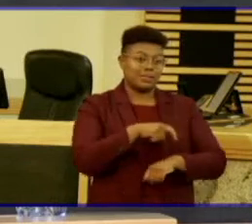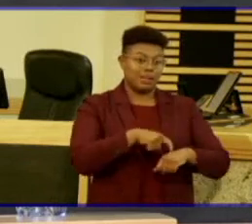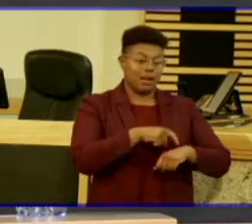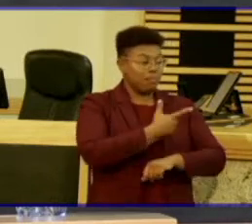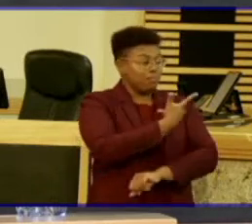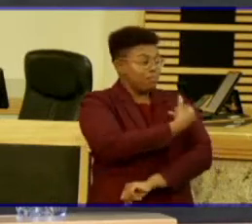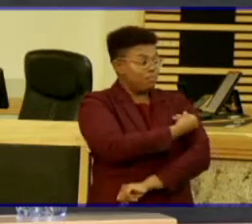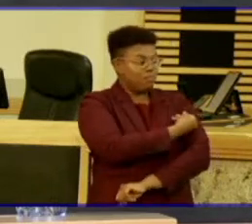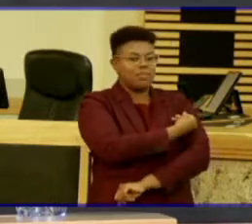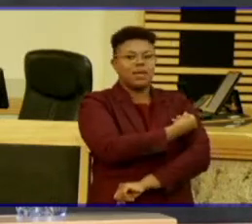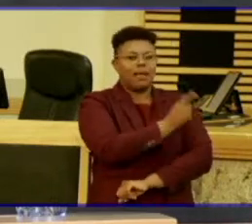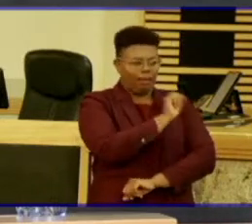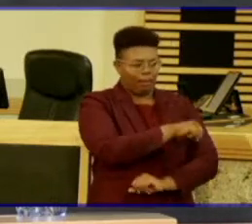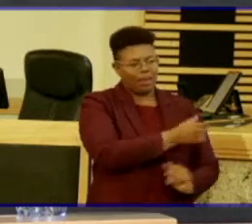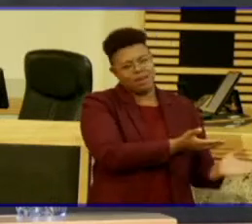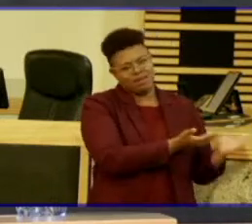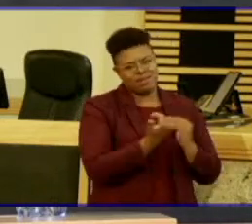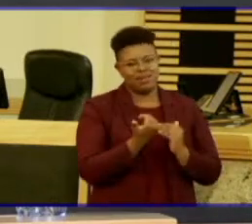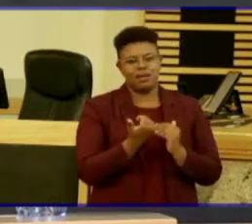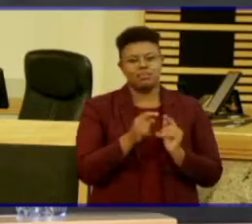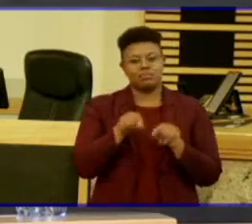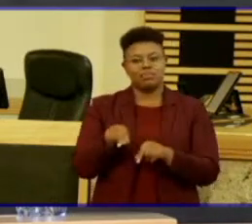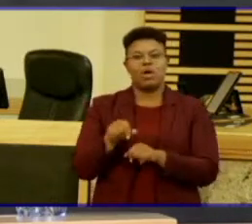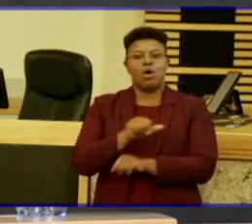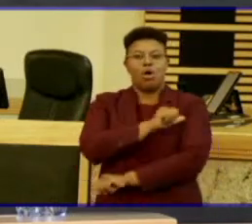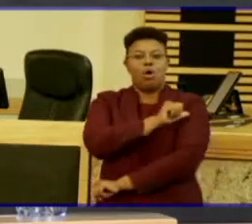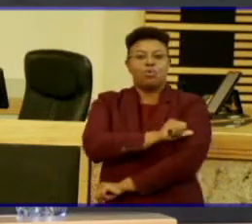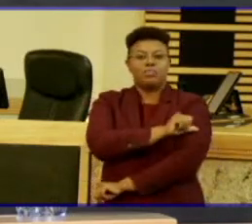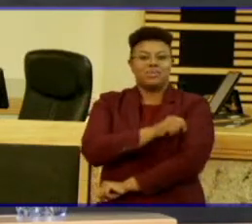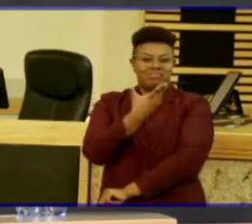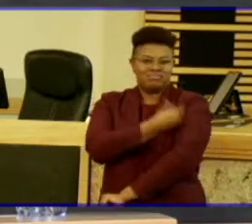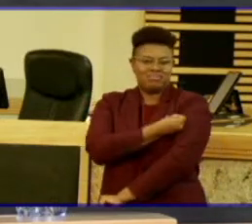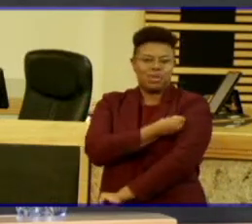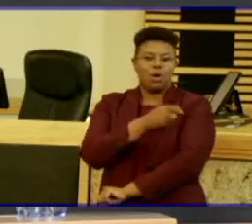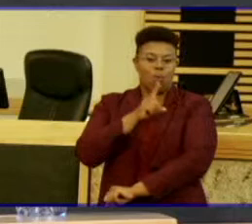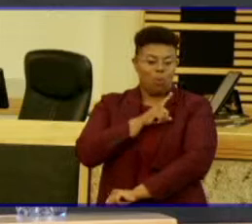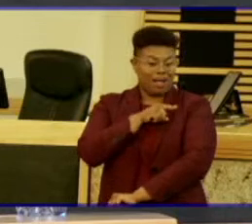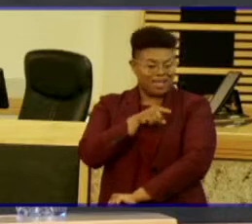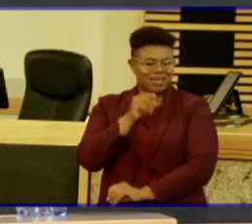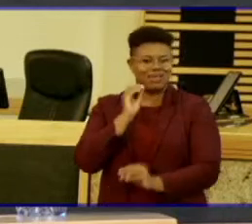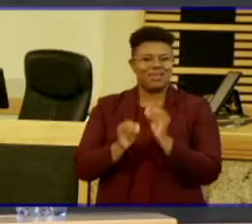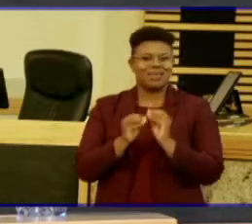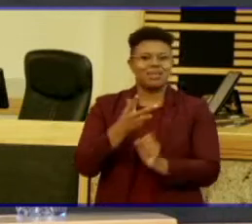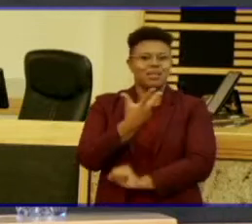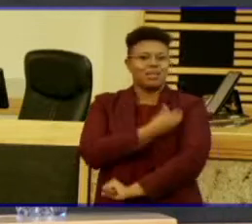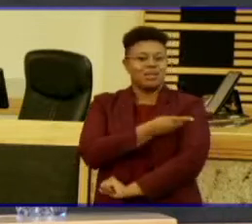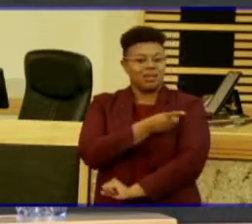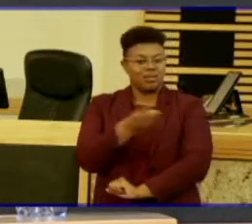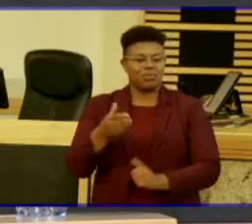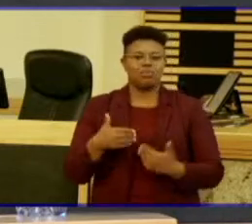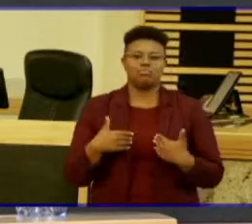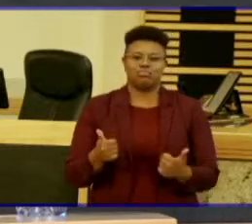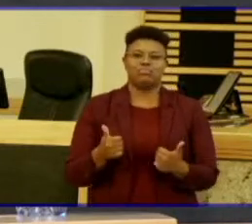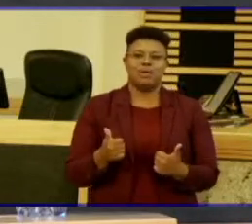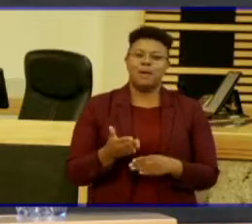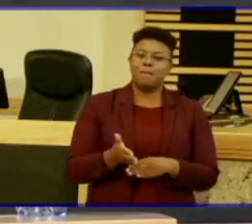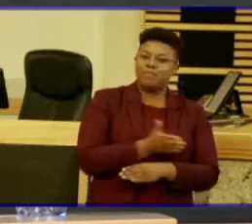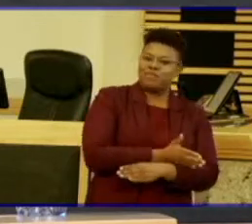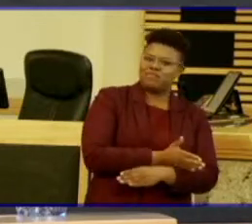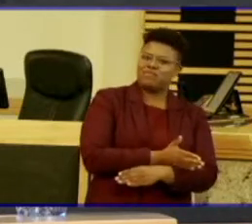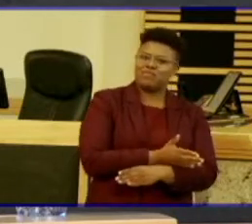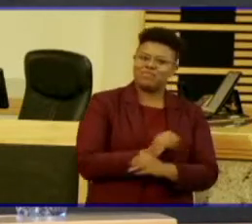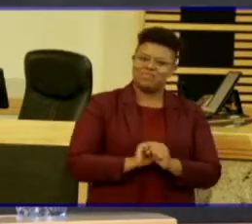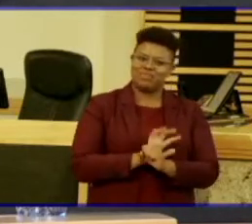ezibhedlele bazogonywa. Ezi zigonyo zenzelwe bona khona ukuze baphile. Phambi koba kufike i-COVID-19, abantu